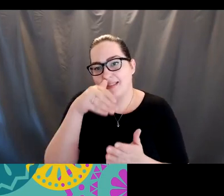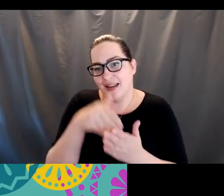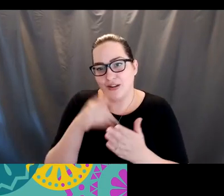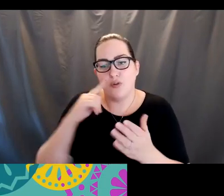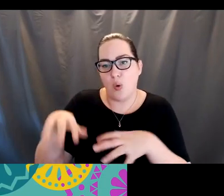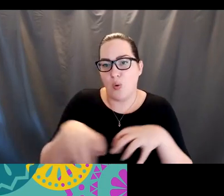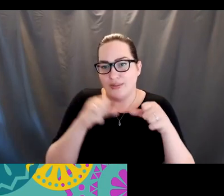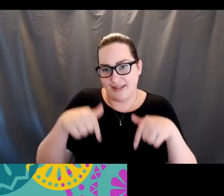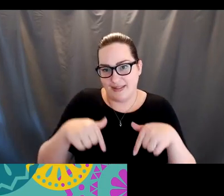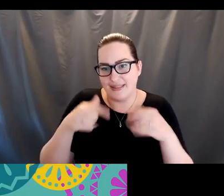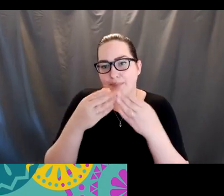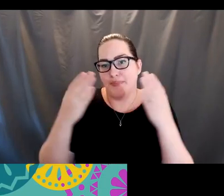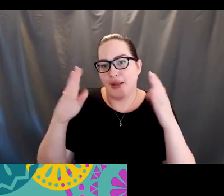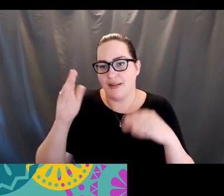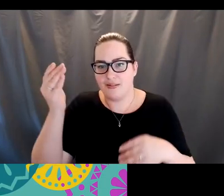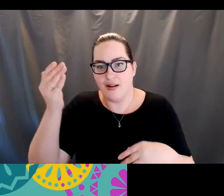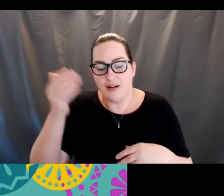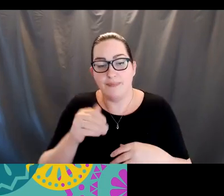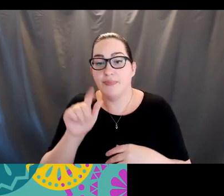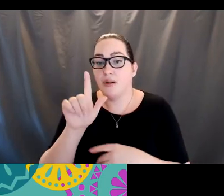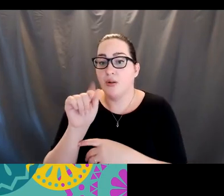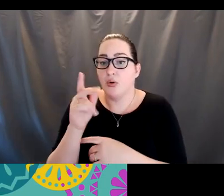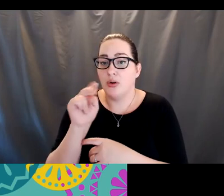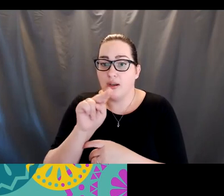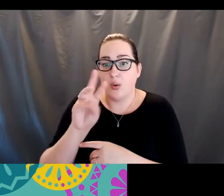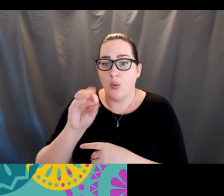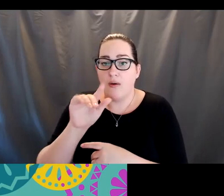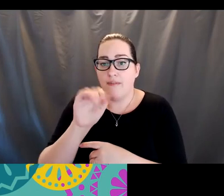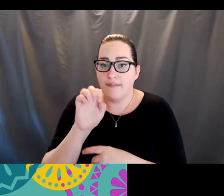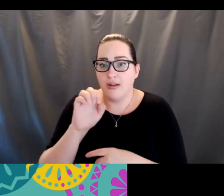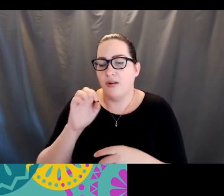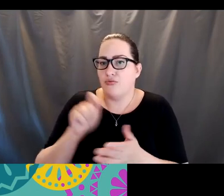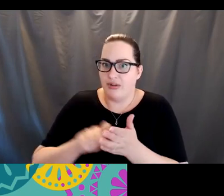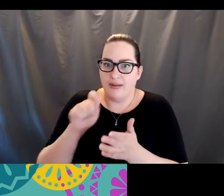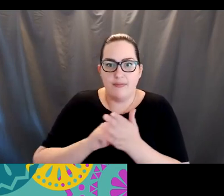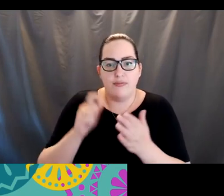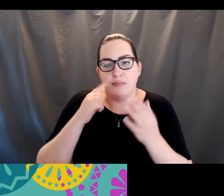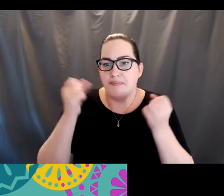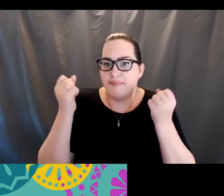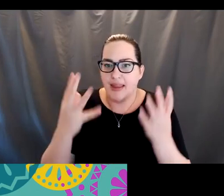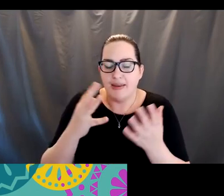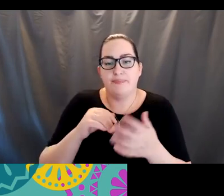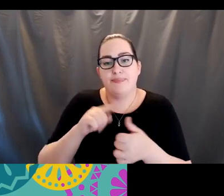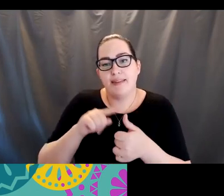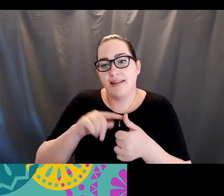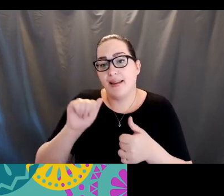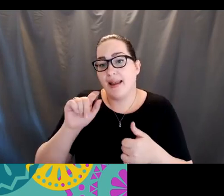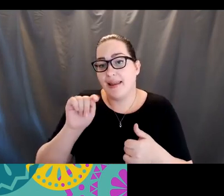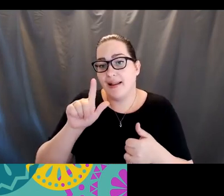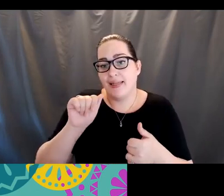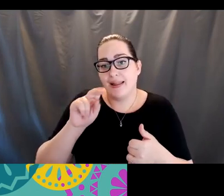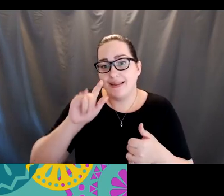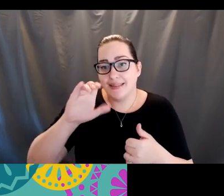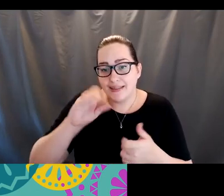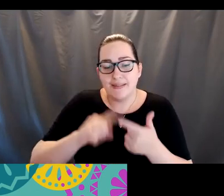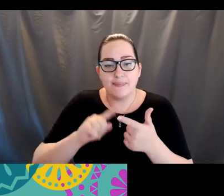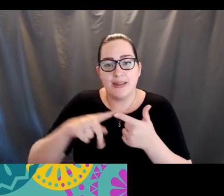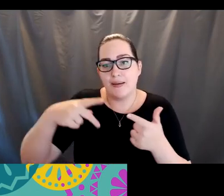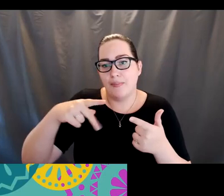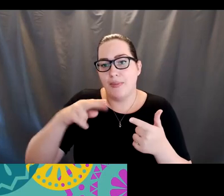is an award-winning journalist who has written for publications such as The Atlantic and the New York Times. She is the publisher